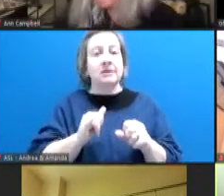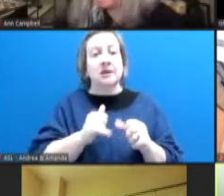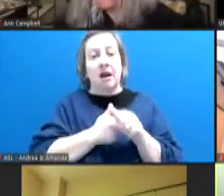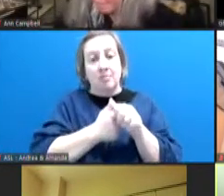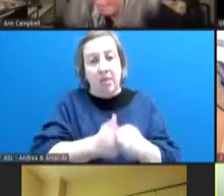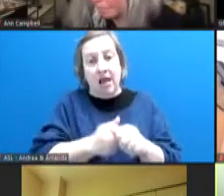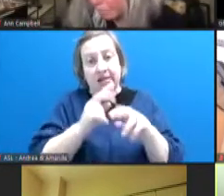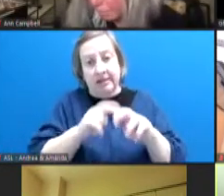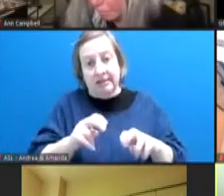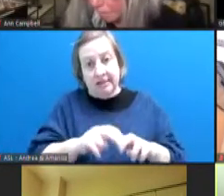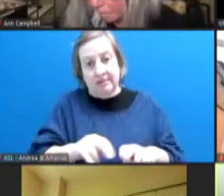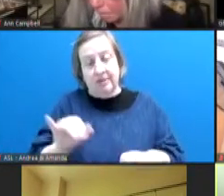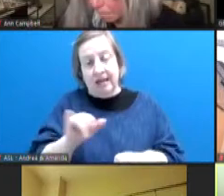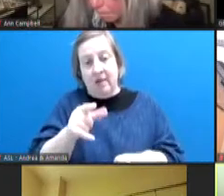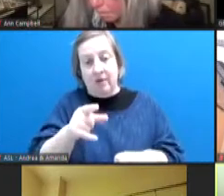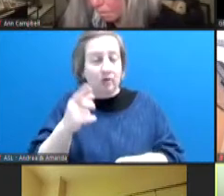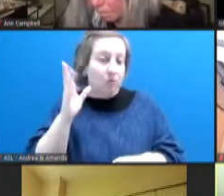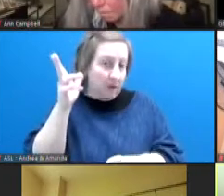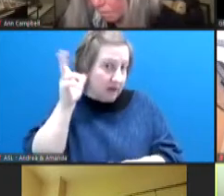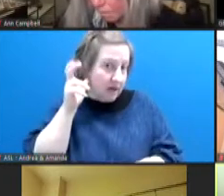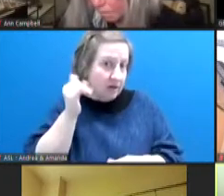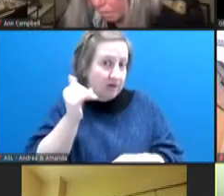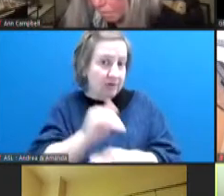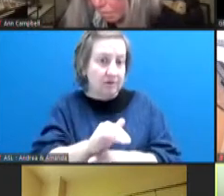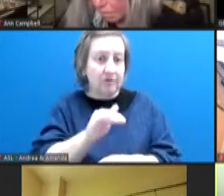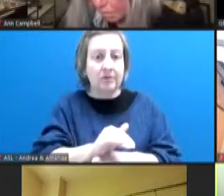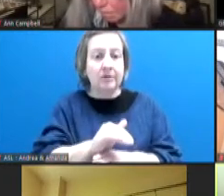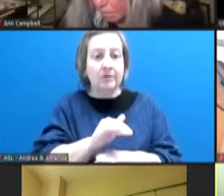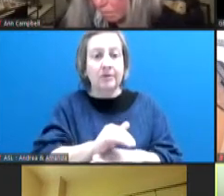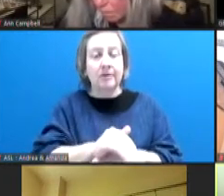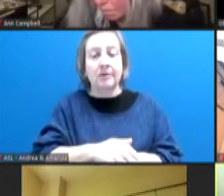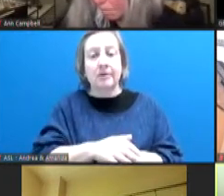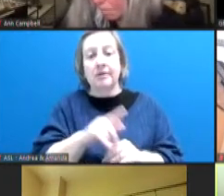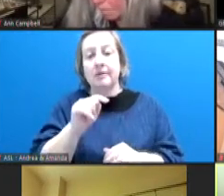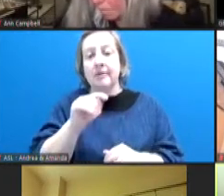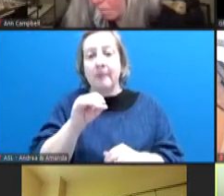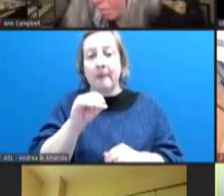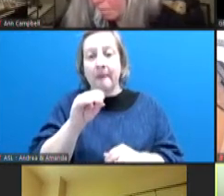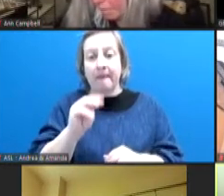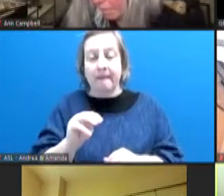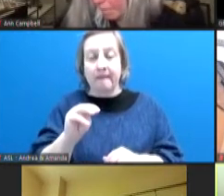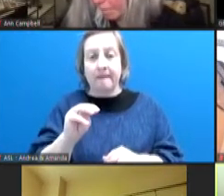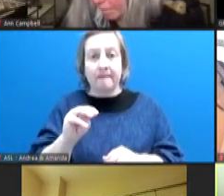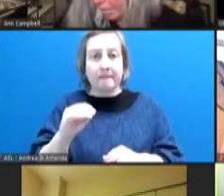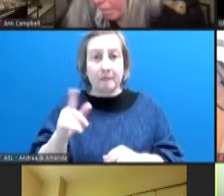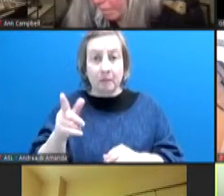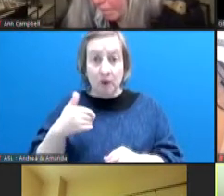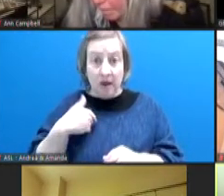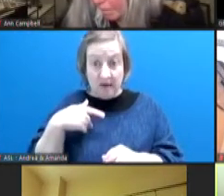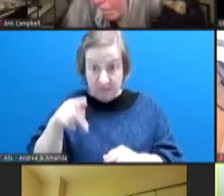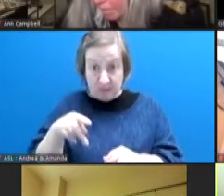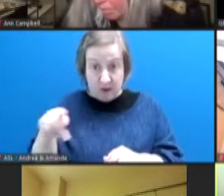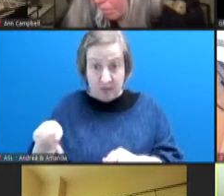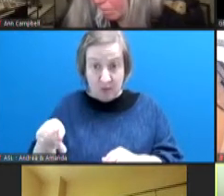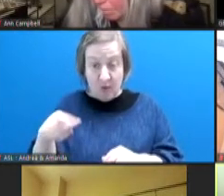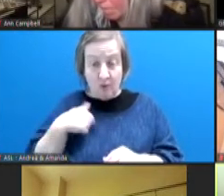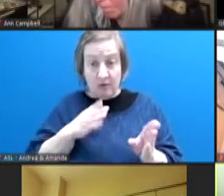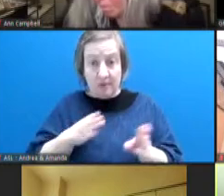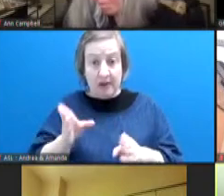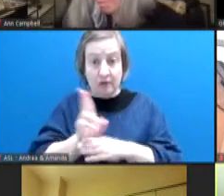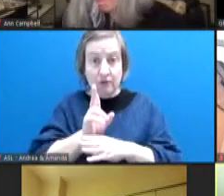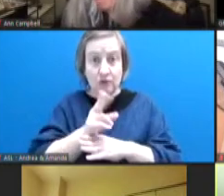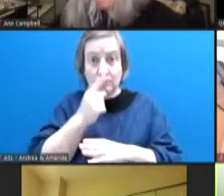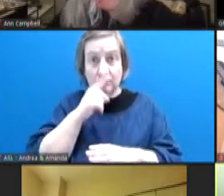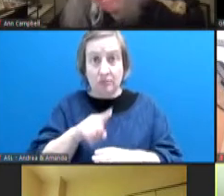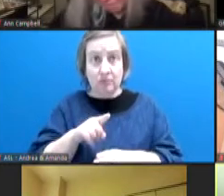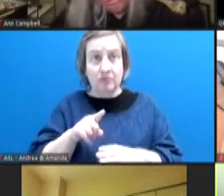such as the one you'll hear from us this evening. Tom, if you do you have the PowerPoint we were going to use there, if we could just